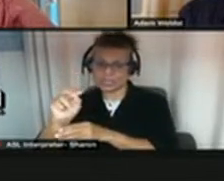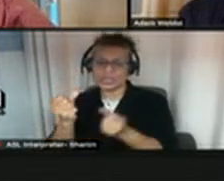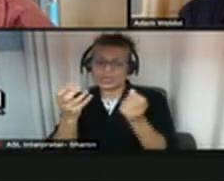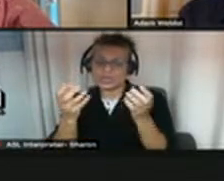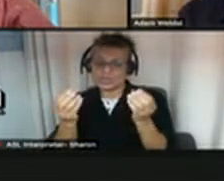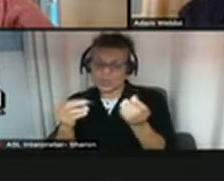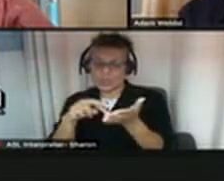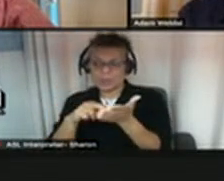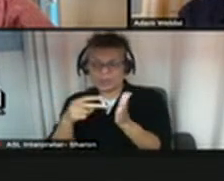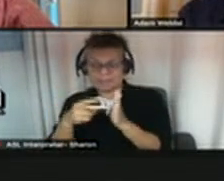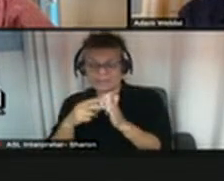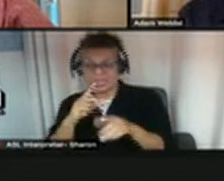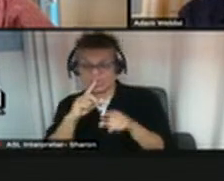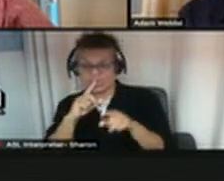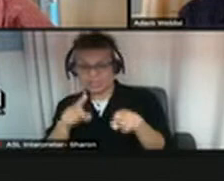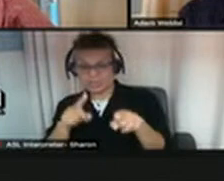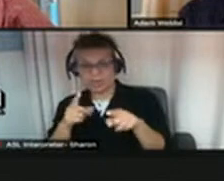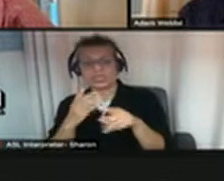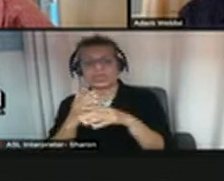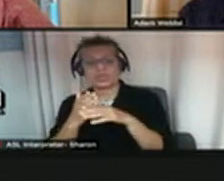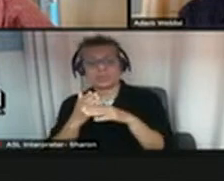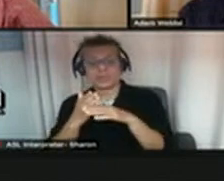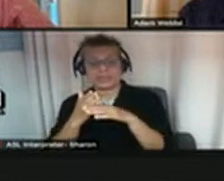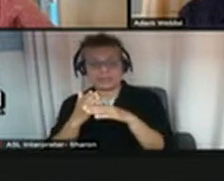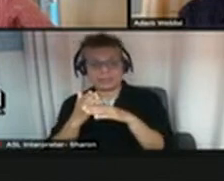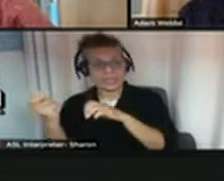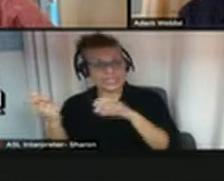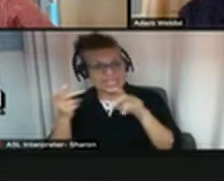that would be when it comes back to a full vote.